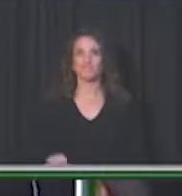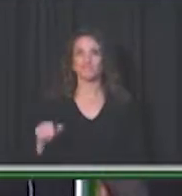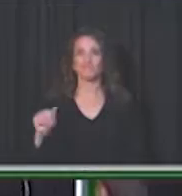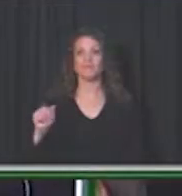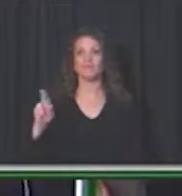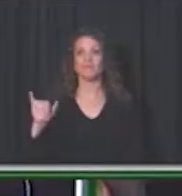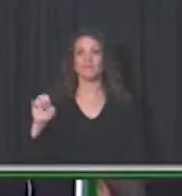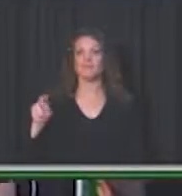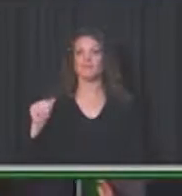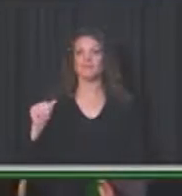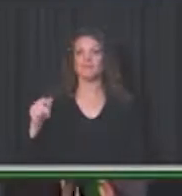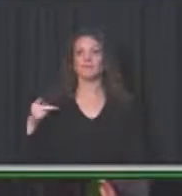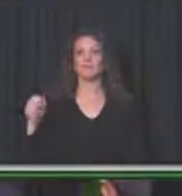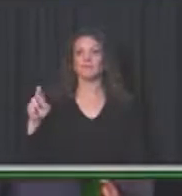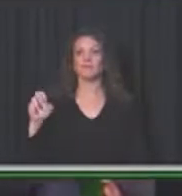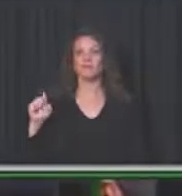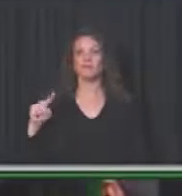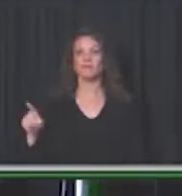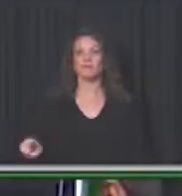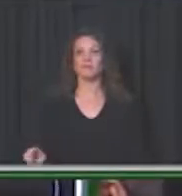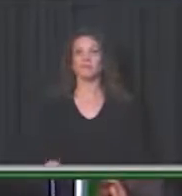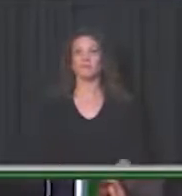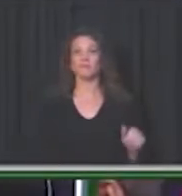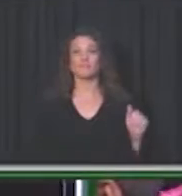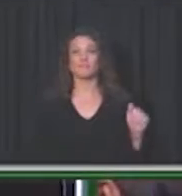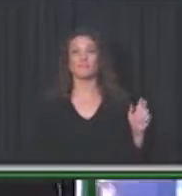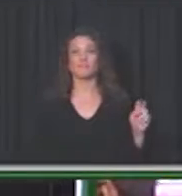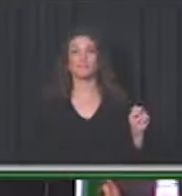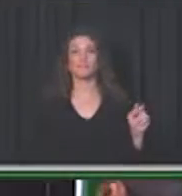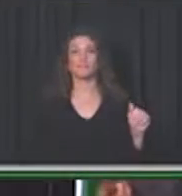Ariana Perez. Anna Chavez.